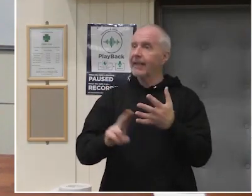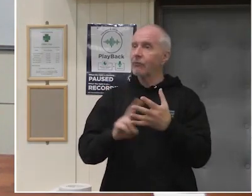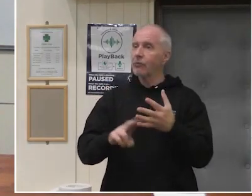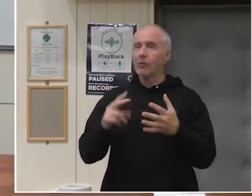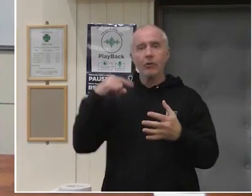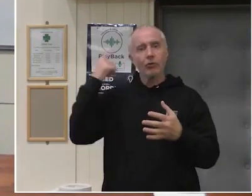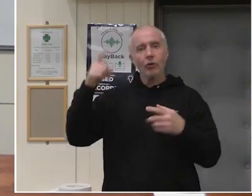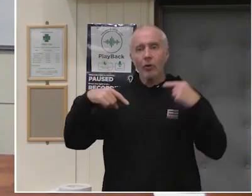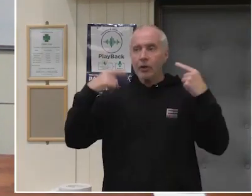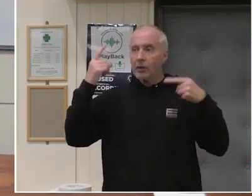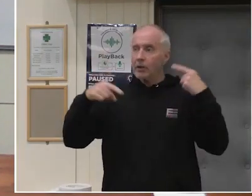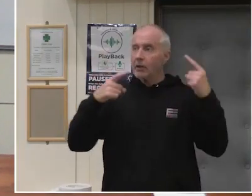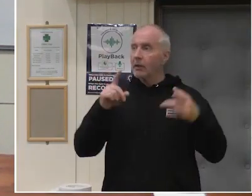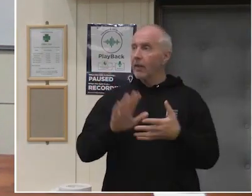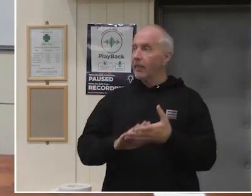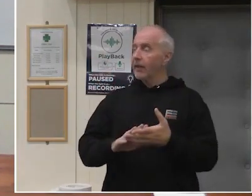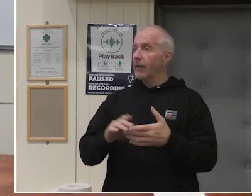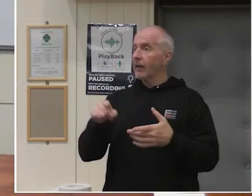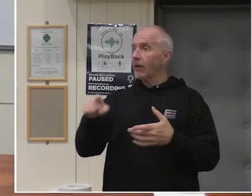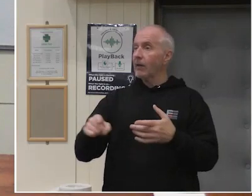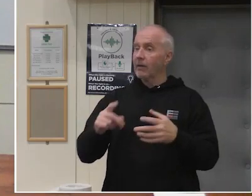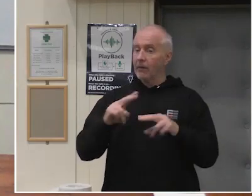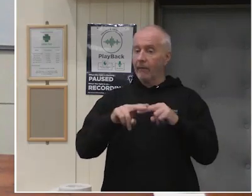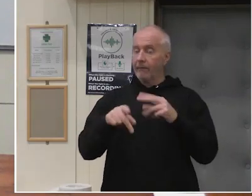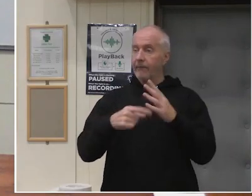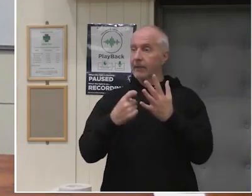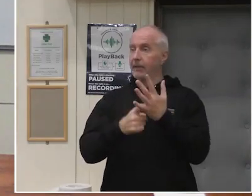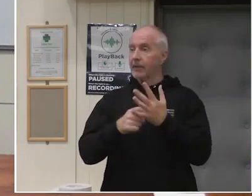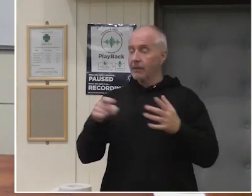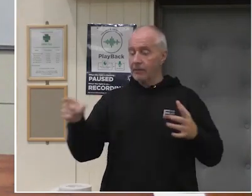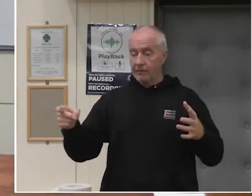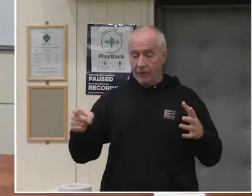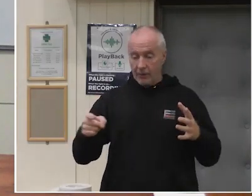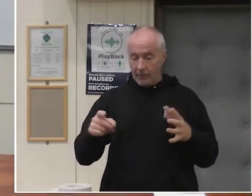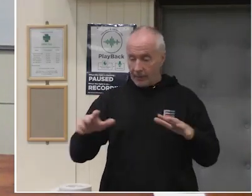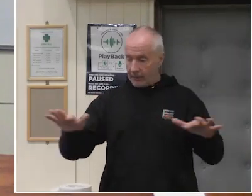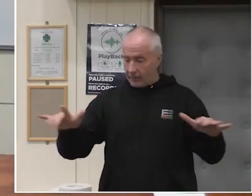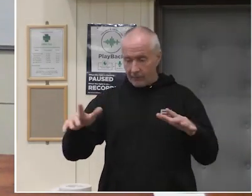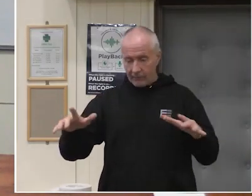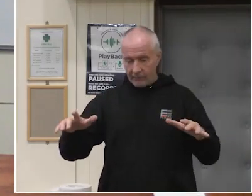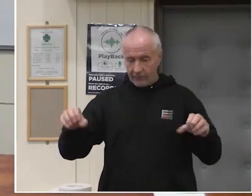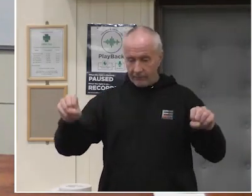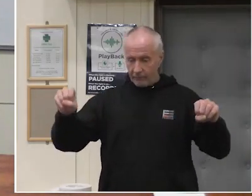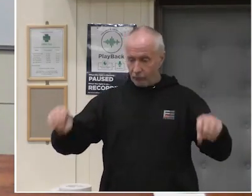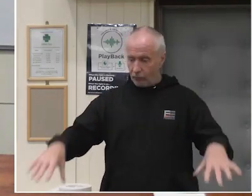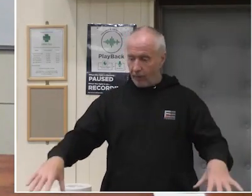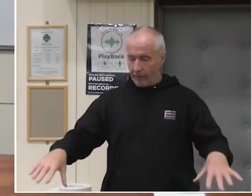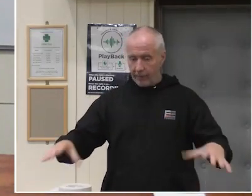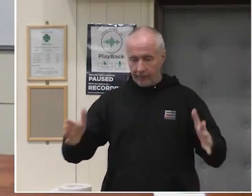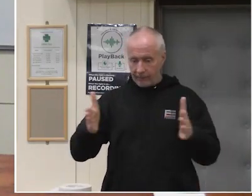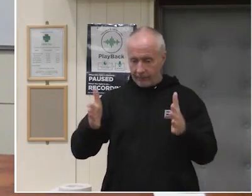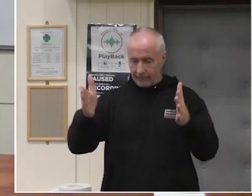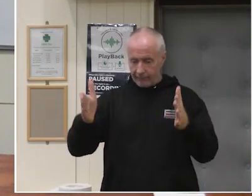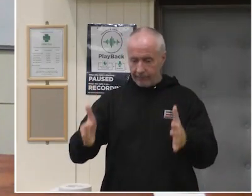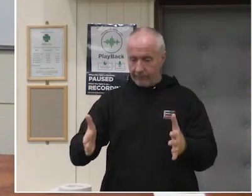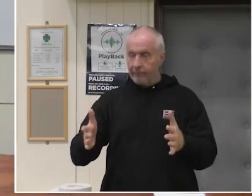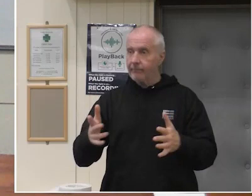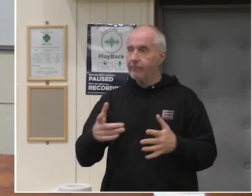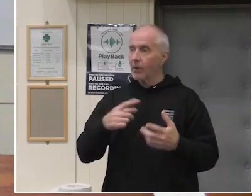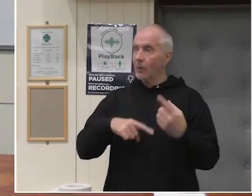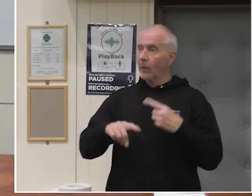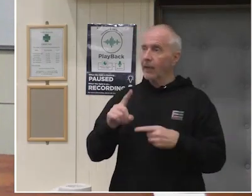filters. They just drop off all of that stuff to the sides. So we go back to using a cavity for a little while we design this better